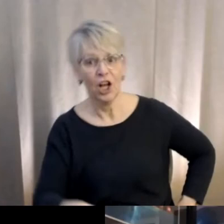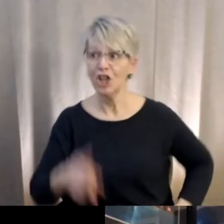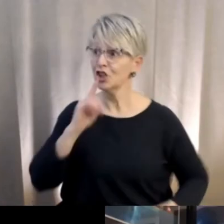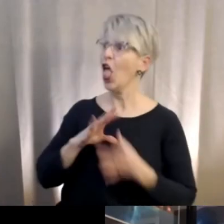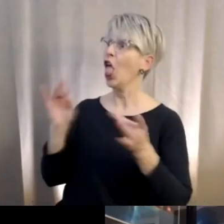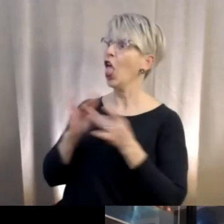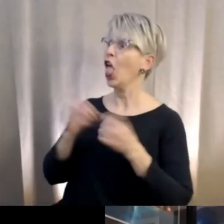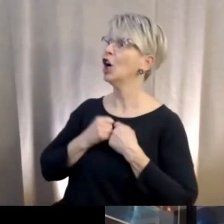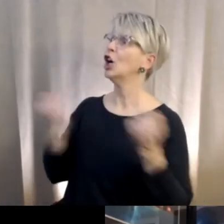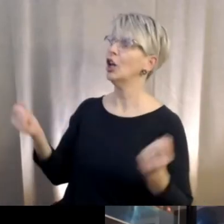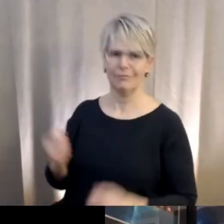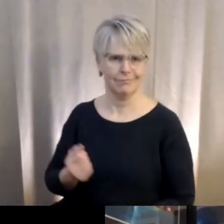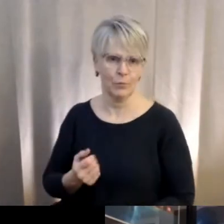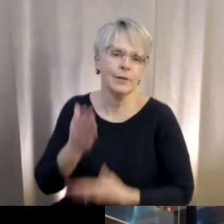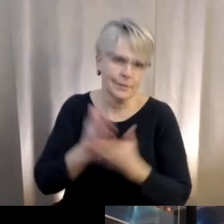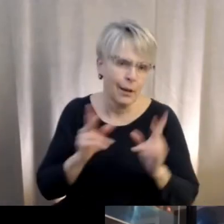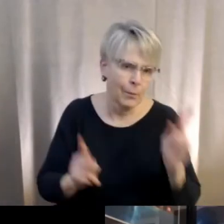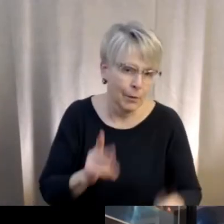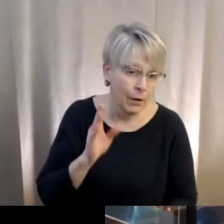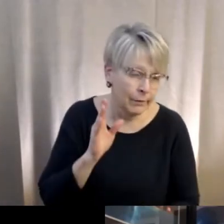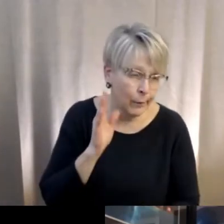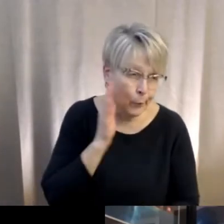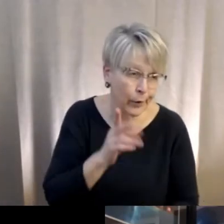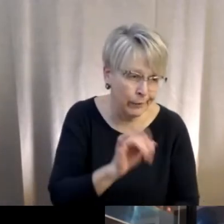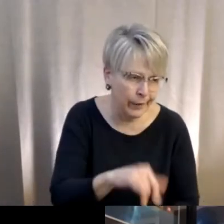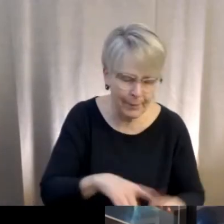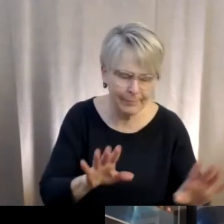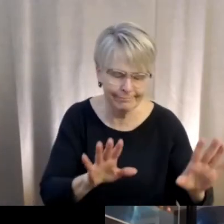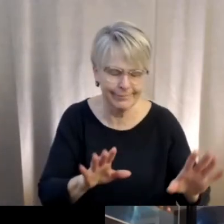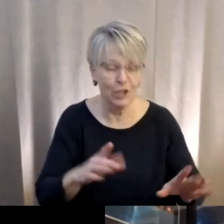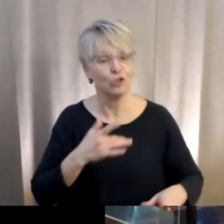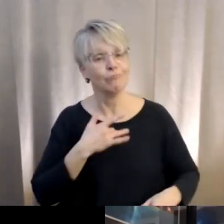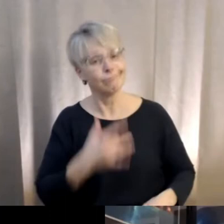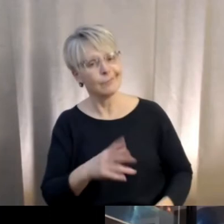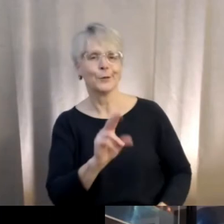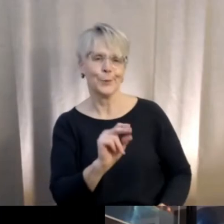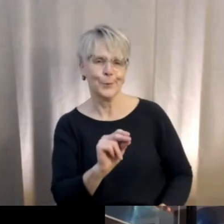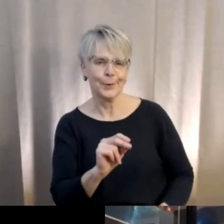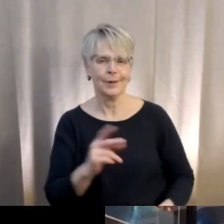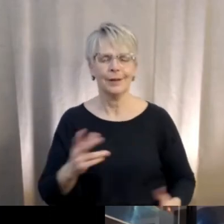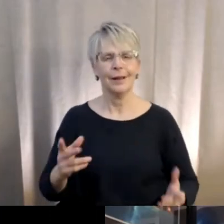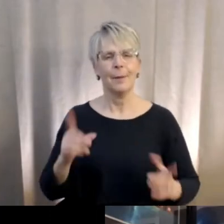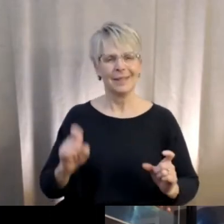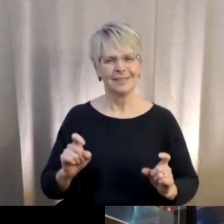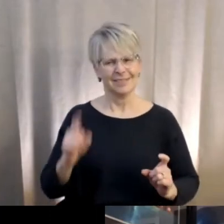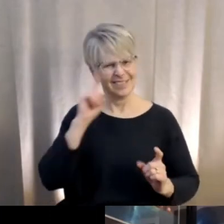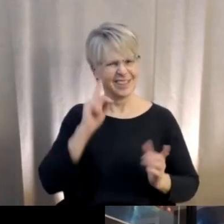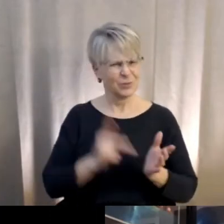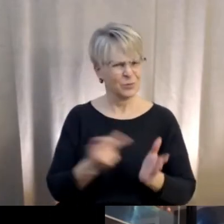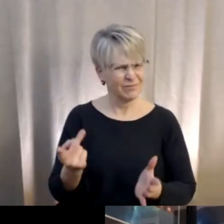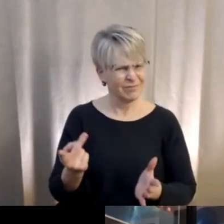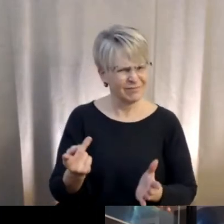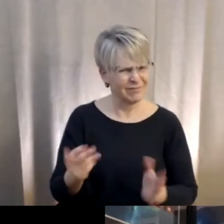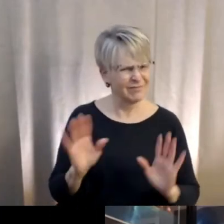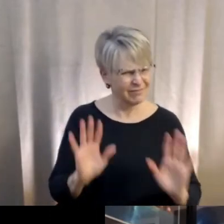Like some people would, of course, but just to, you know, try to be once again, considerate of the team